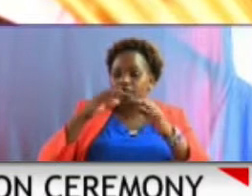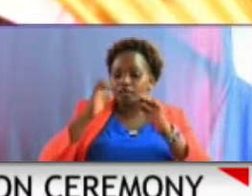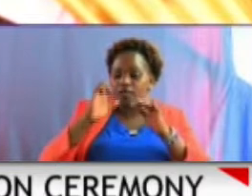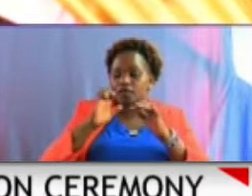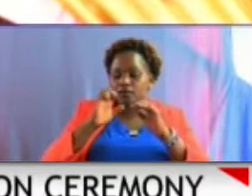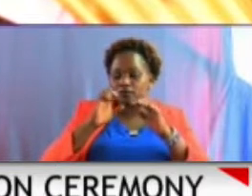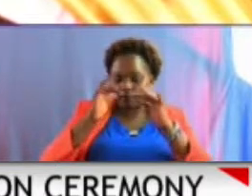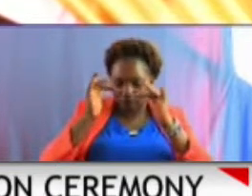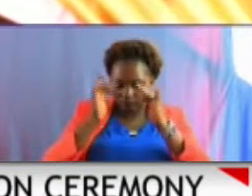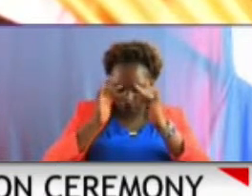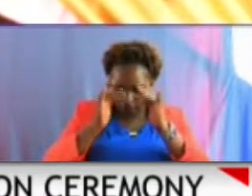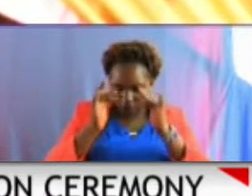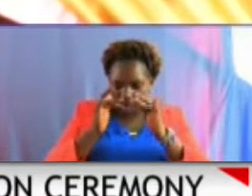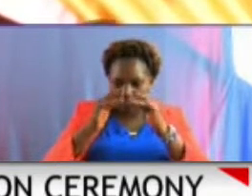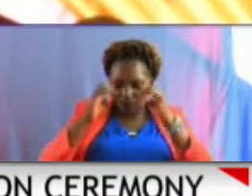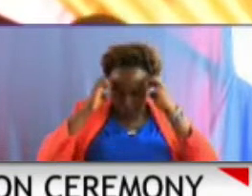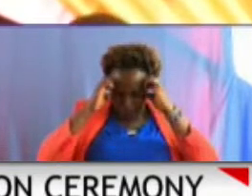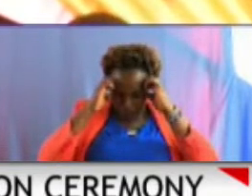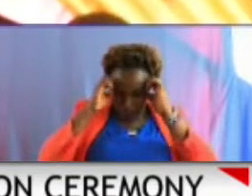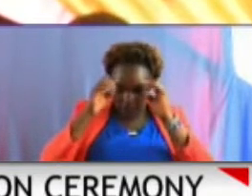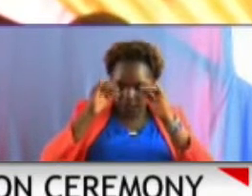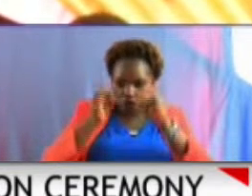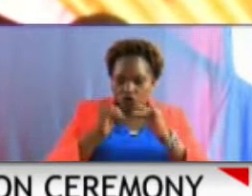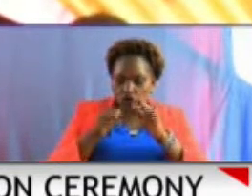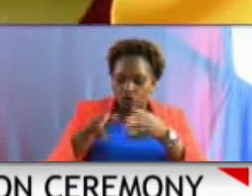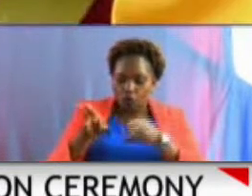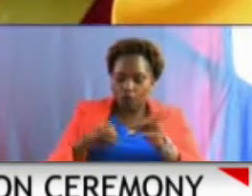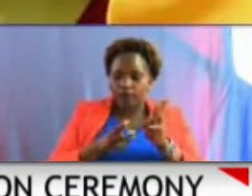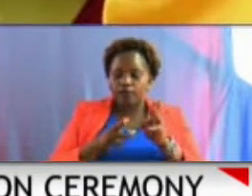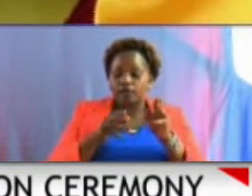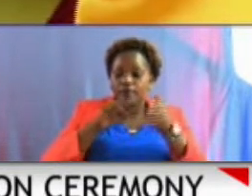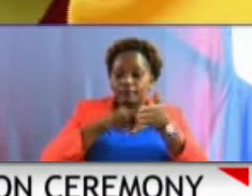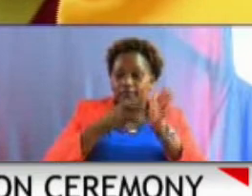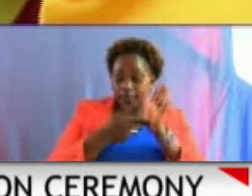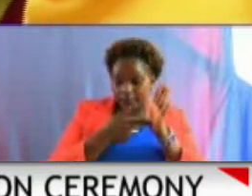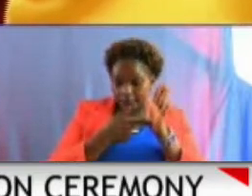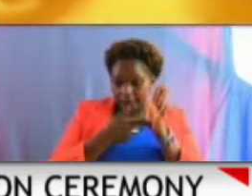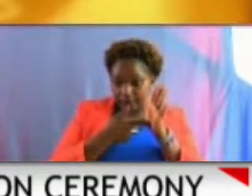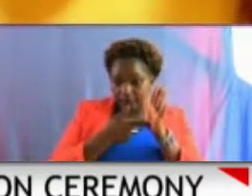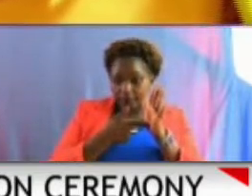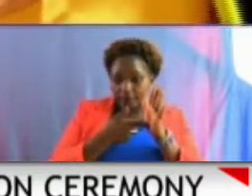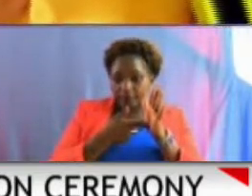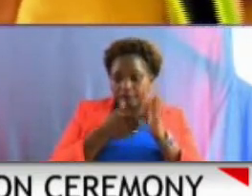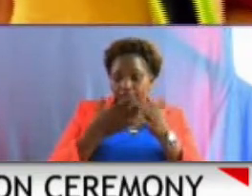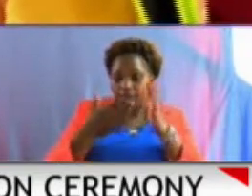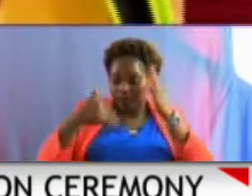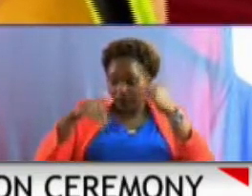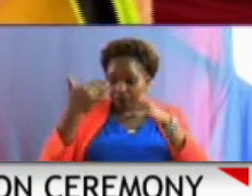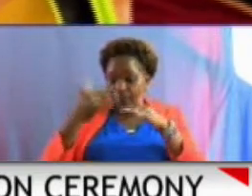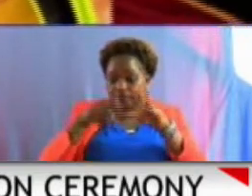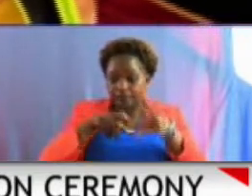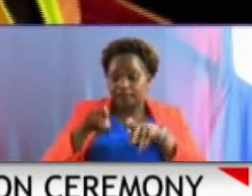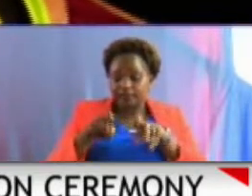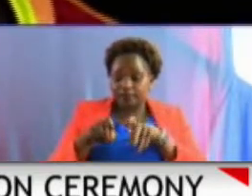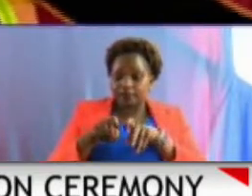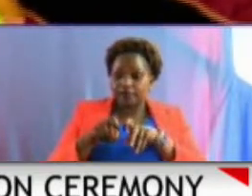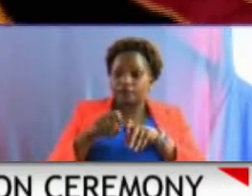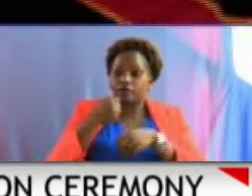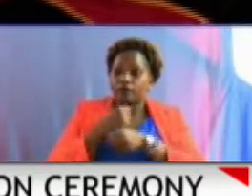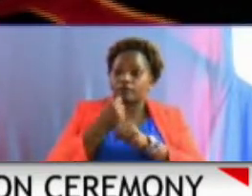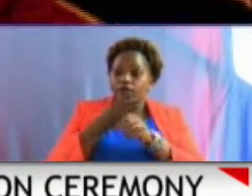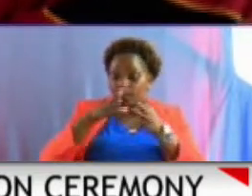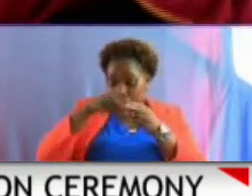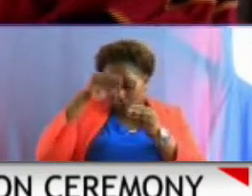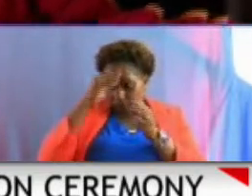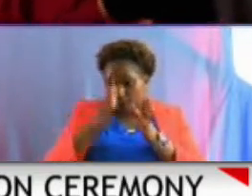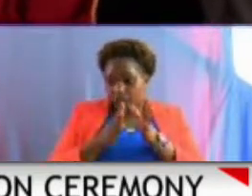e-learning are the new normal. I therefore commend the university management, staff, and